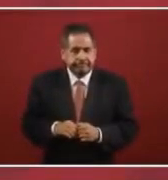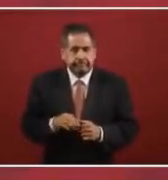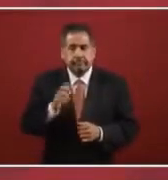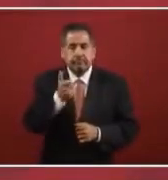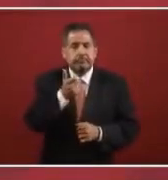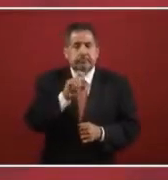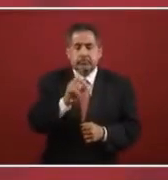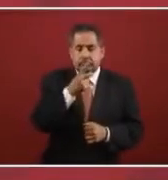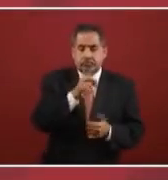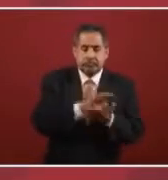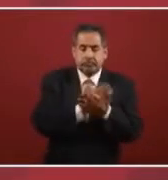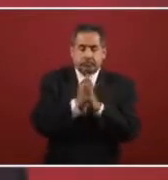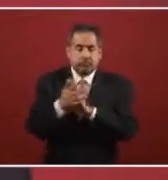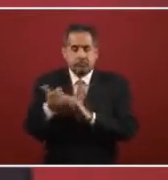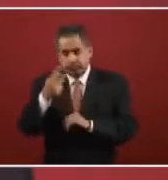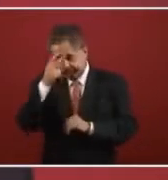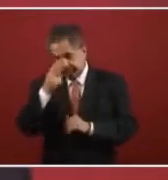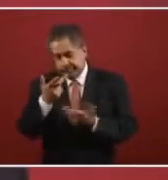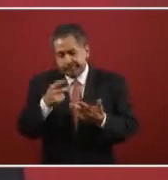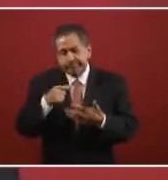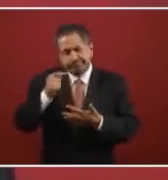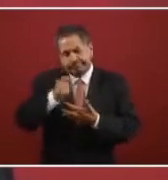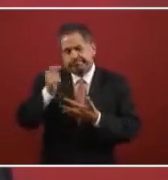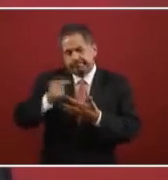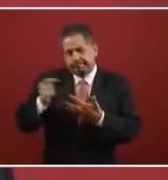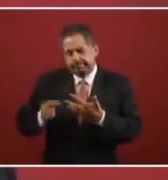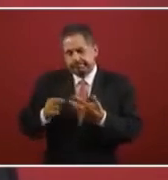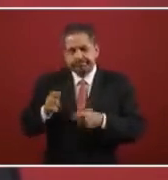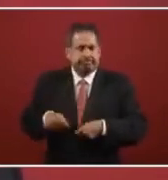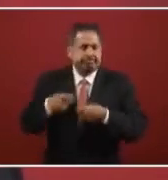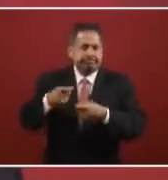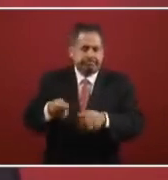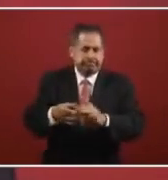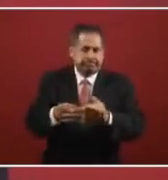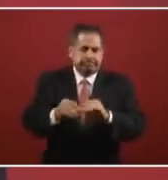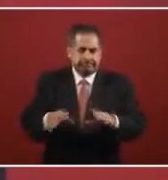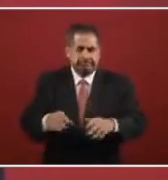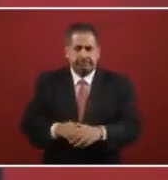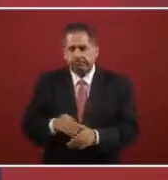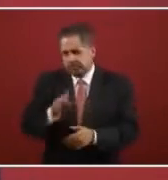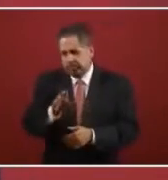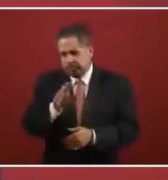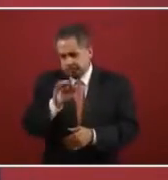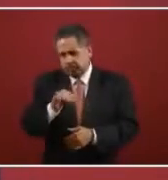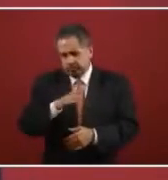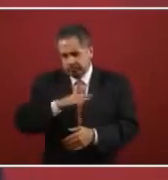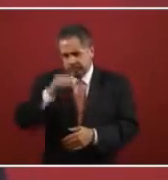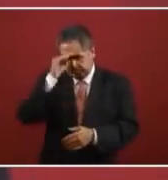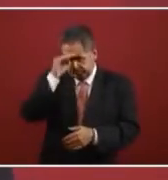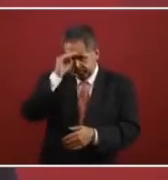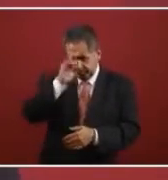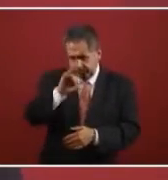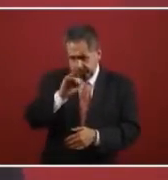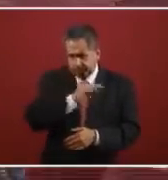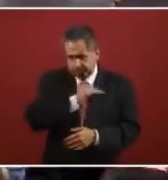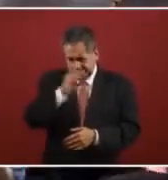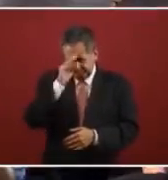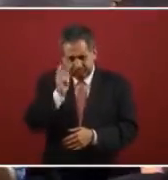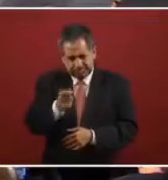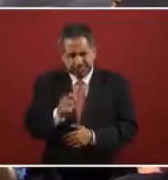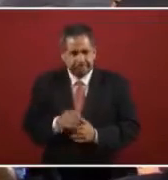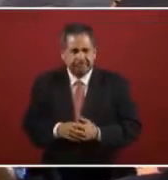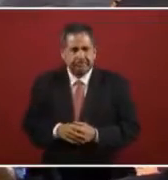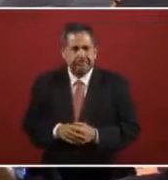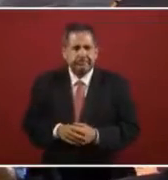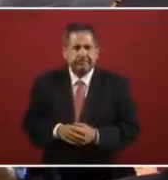de cambio, the type of en fin, changes y todos los indicadores. in all the indicators. Pero sí lo estamos considerando. But we are Es,